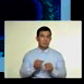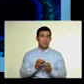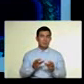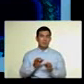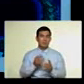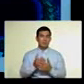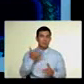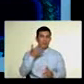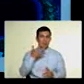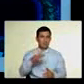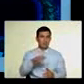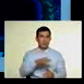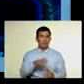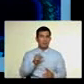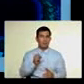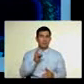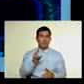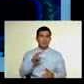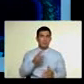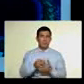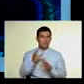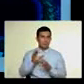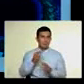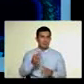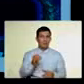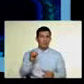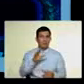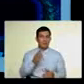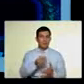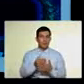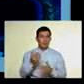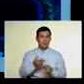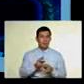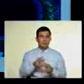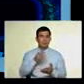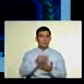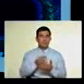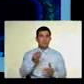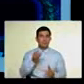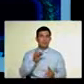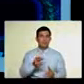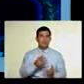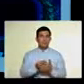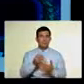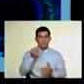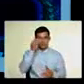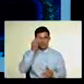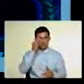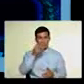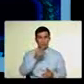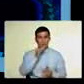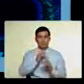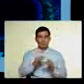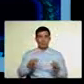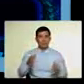Amerika materigidagi Ant tog'larini, Yevrosiyo materigining sharqidagi Yapon orollarini, Tinch